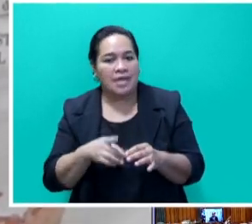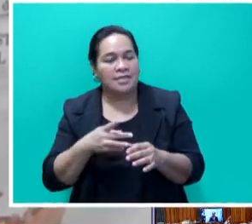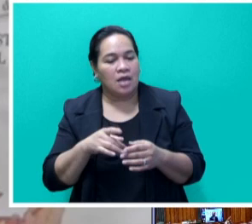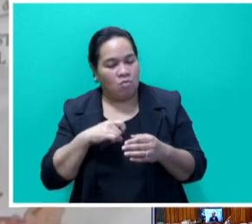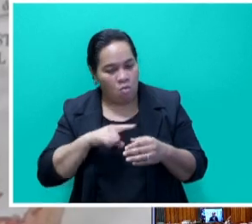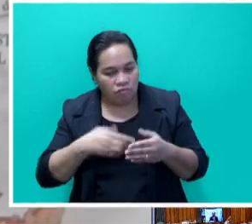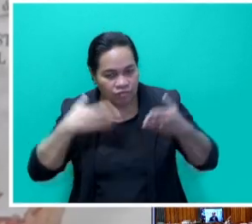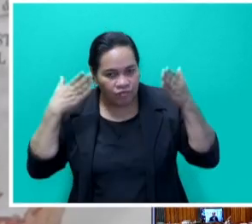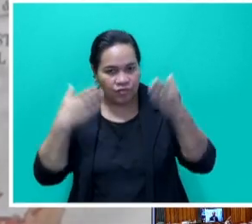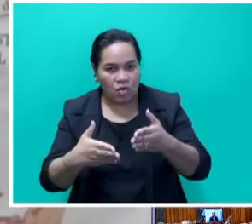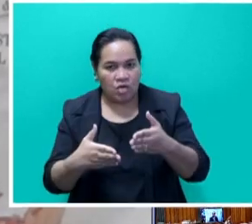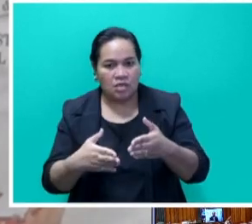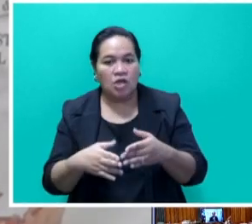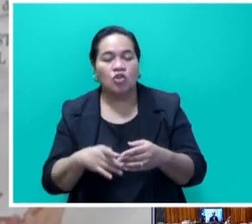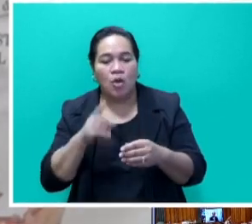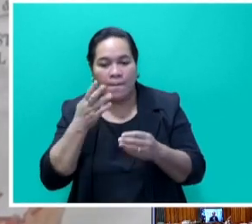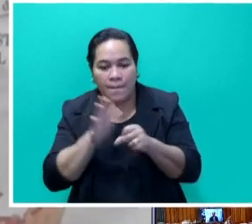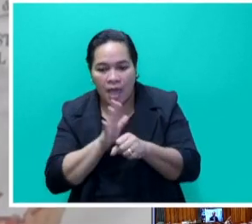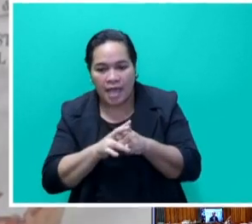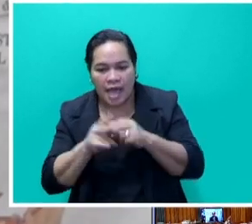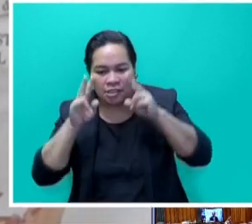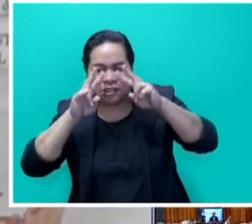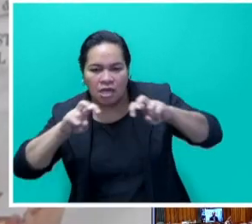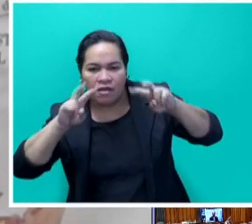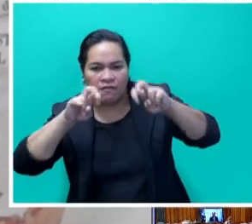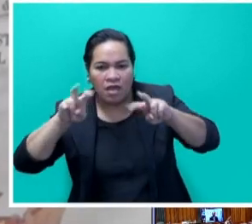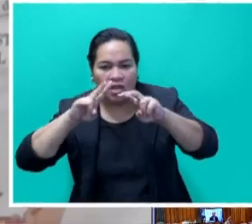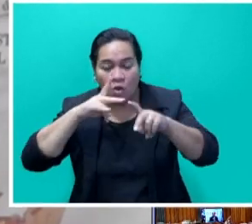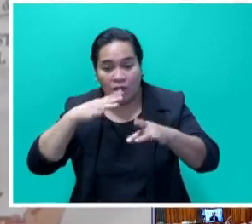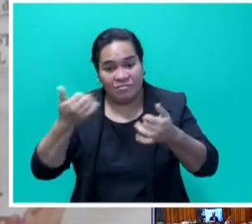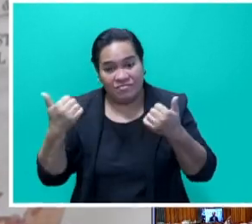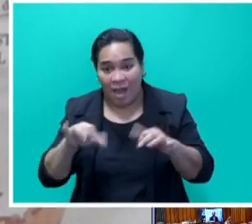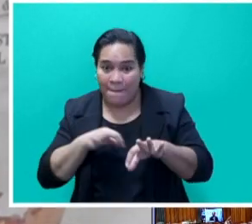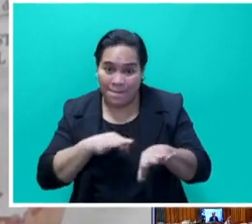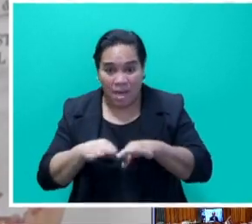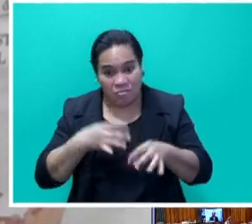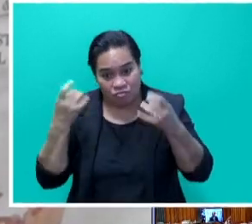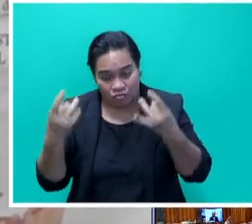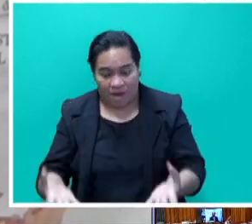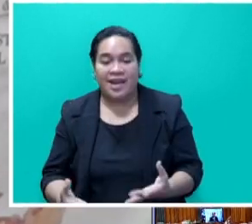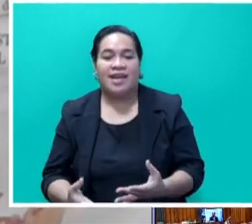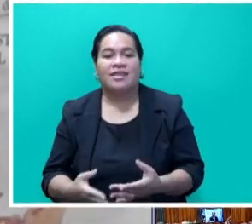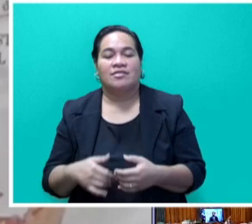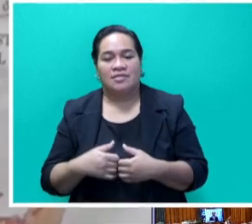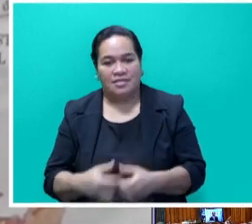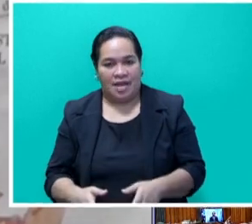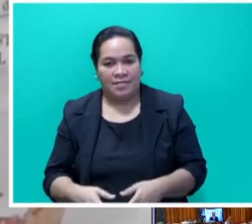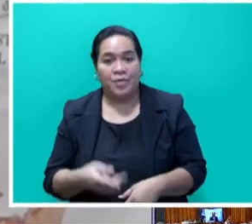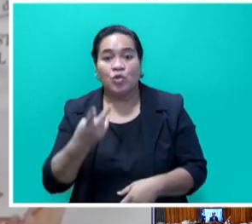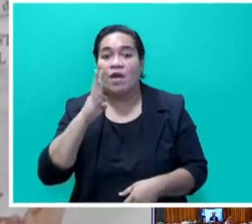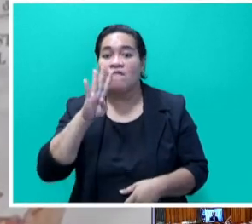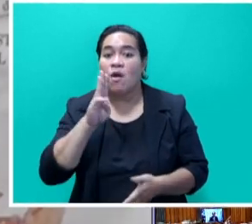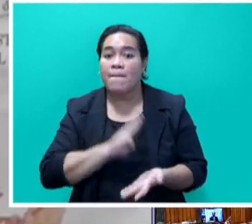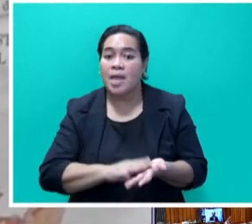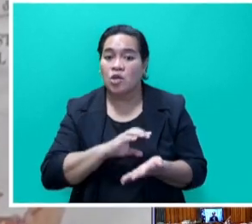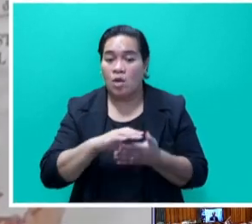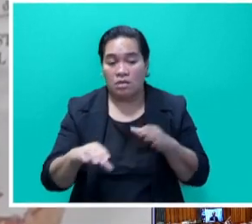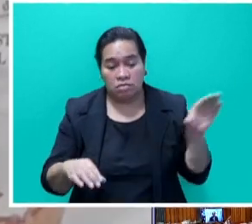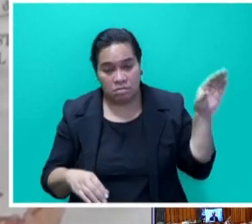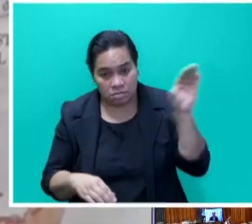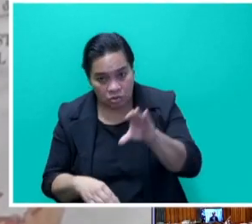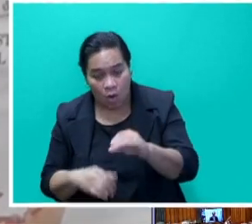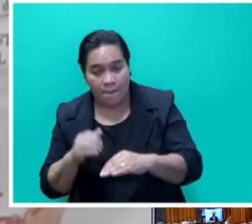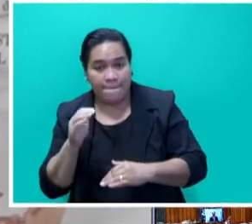put to getting the survey and design completed so that we are ready to execute when the time comes. $34 million will be used to build